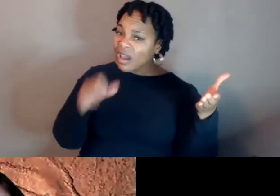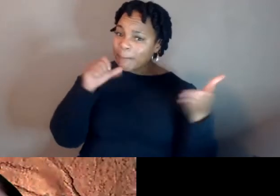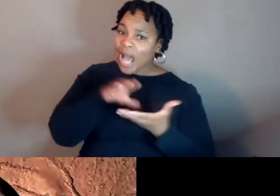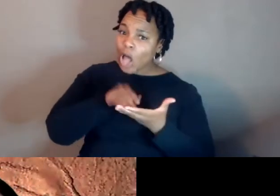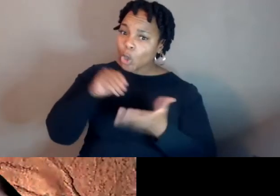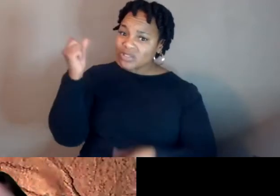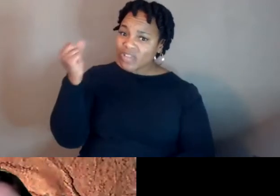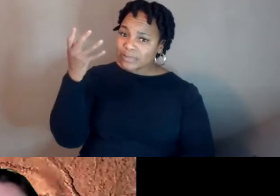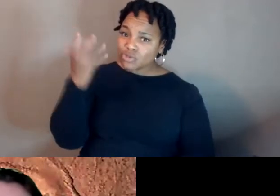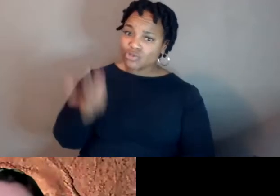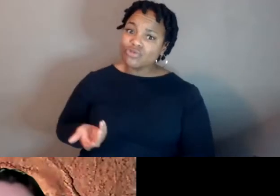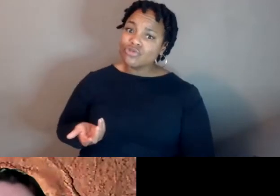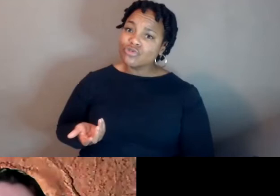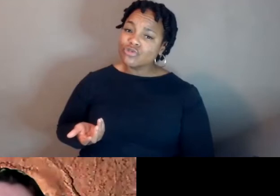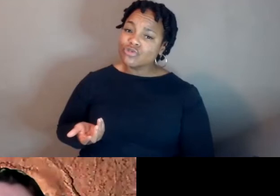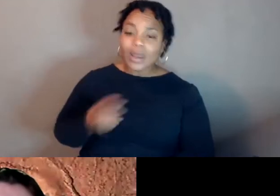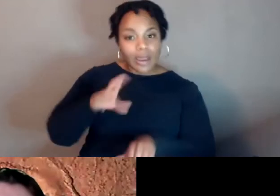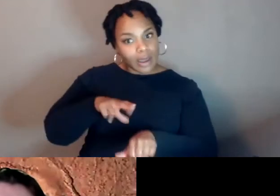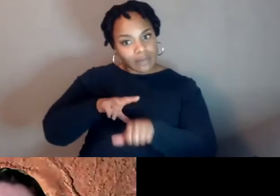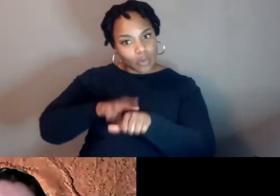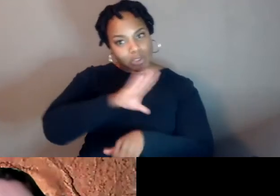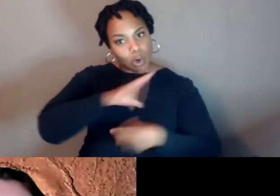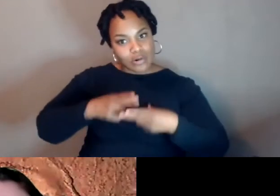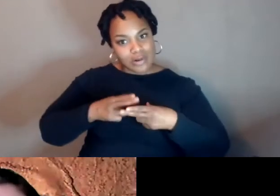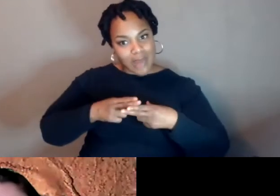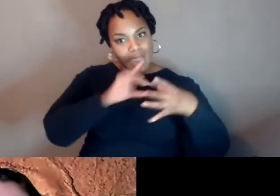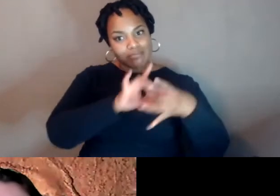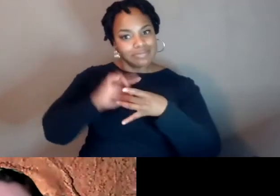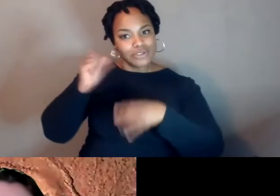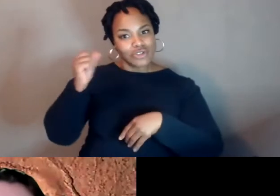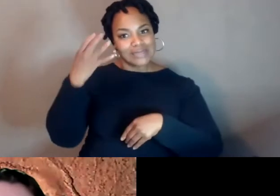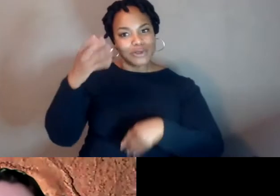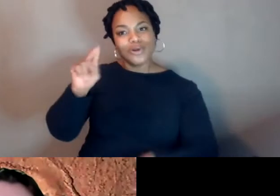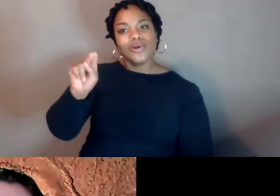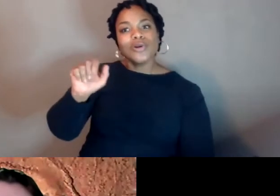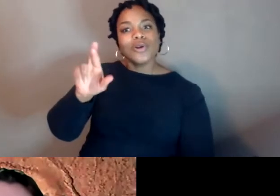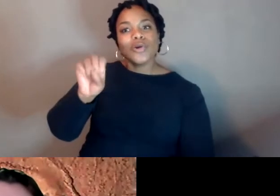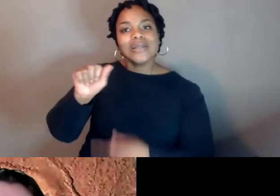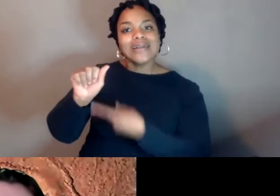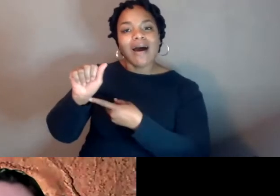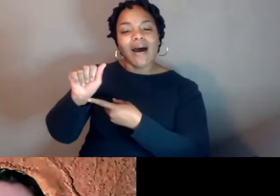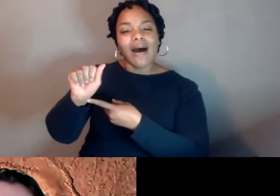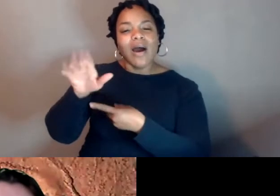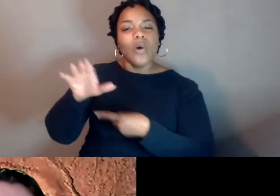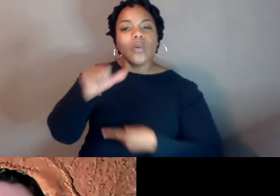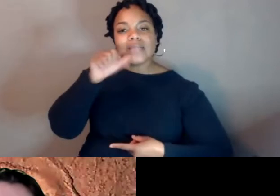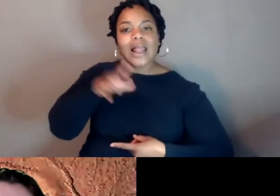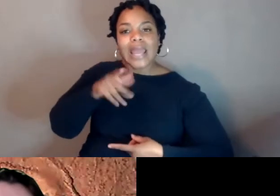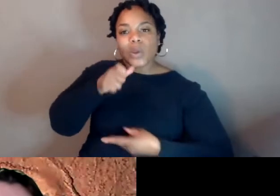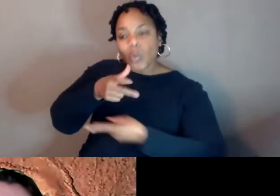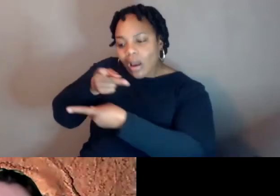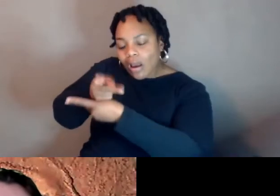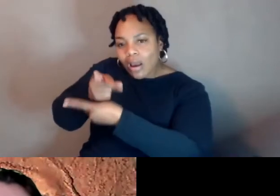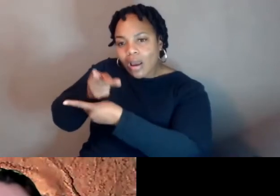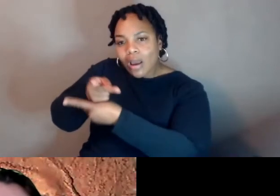her name is Shakespearean. Narissa was the lady in waiting to Portia in The Merchant